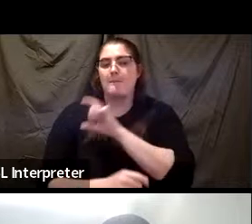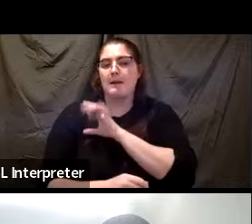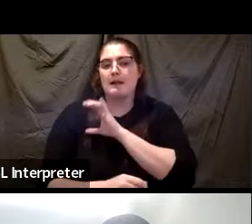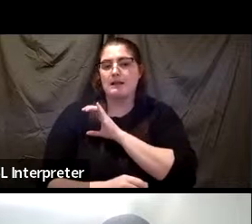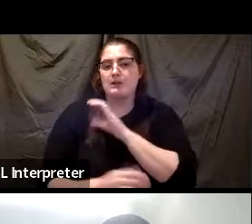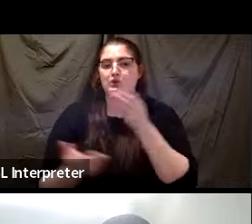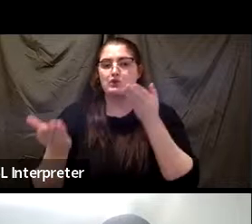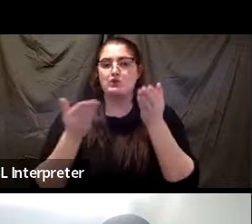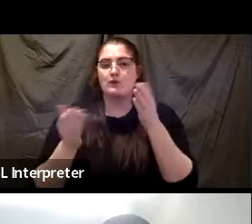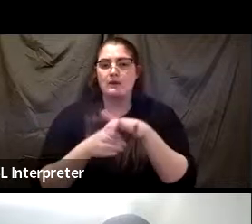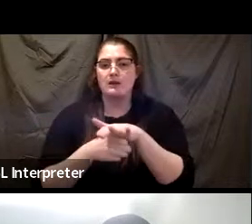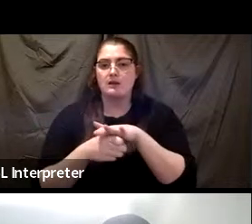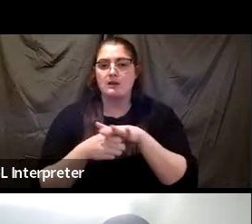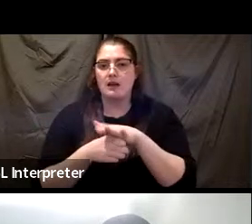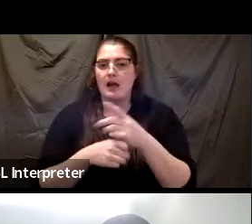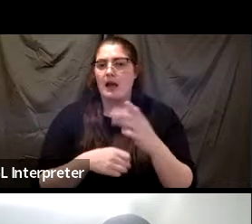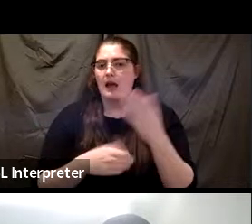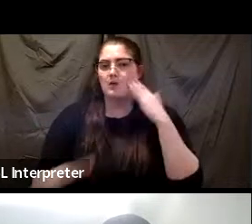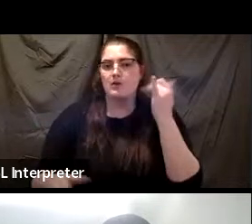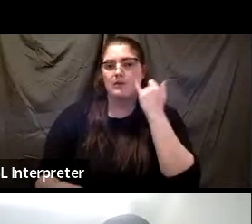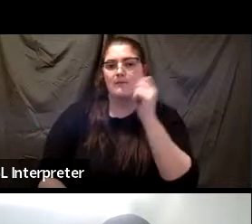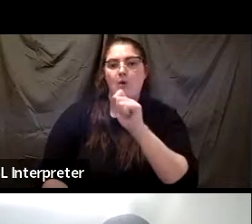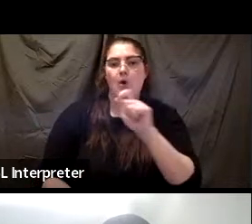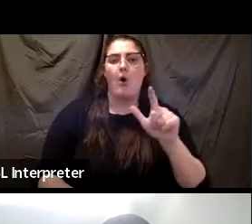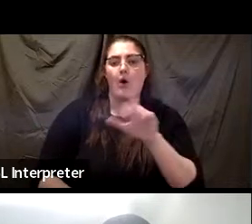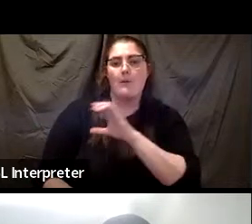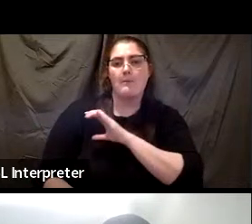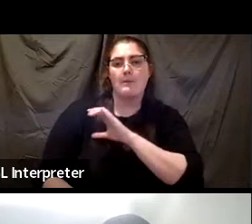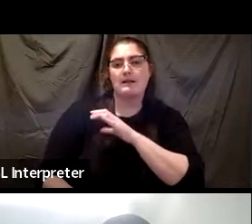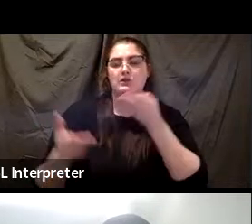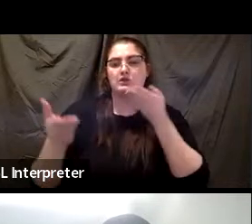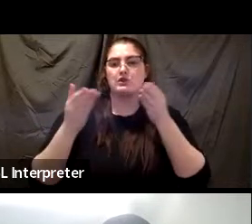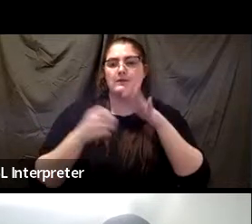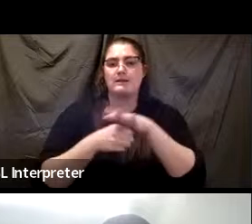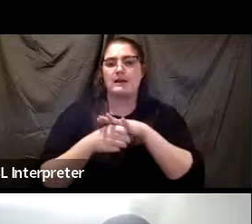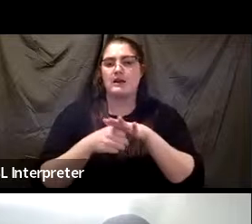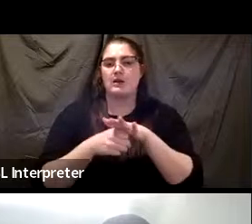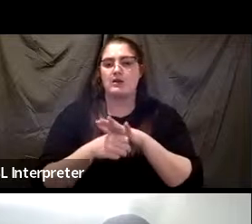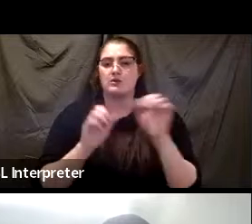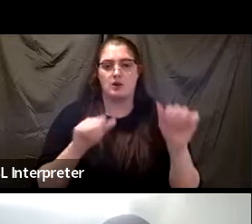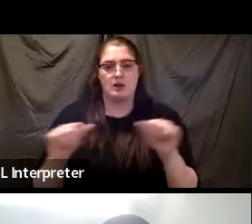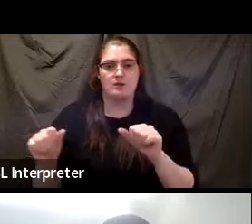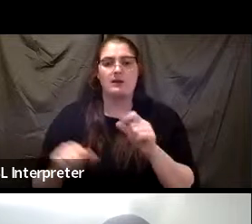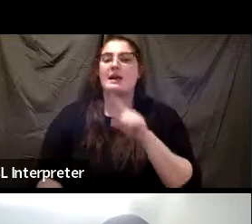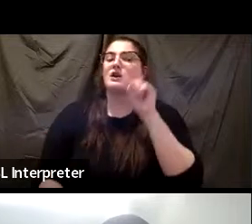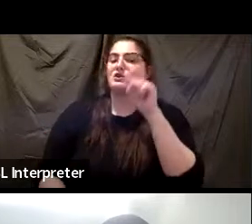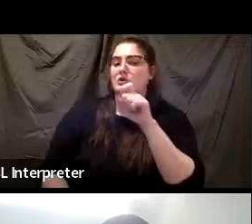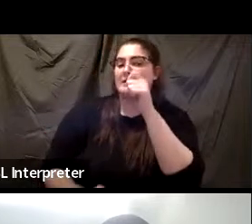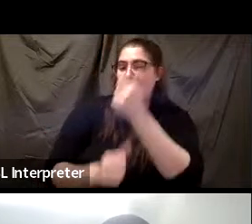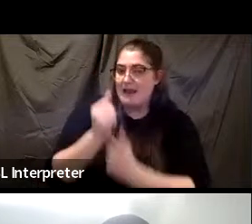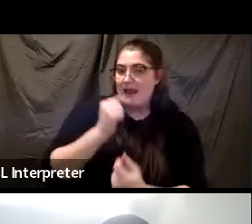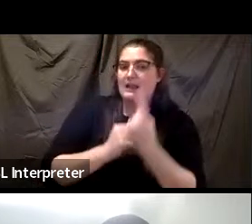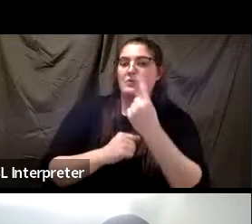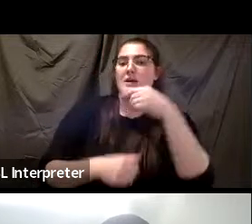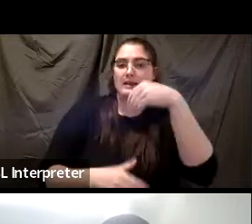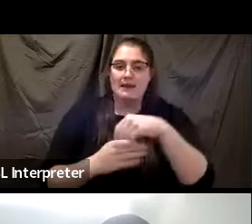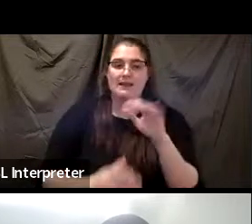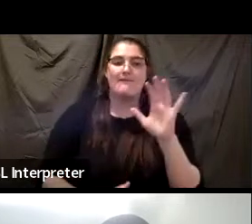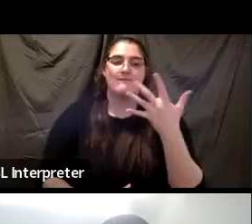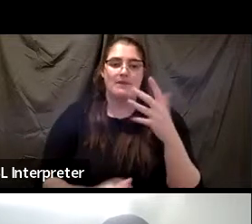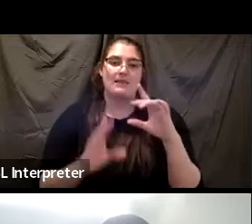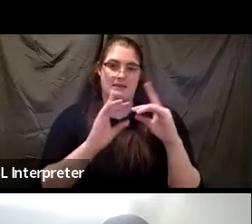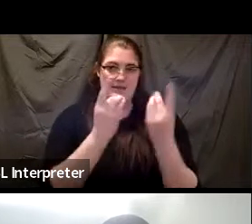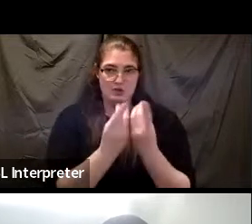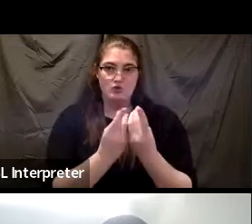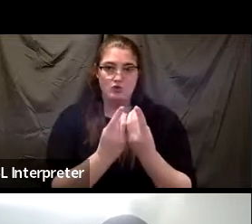don't know if all police service areas are eligible, Captain. I think that's the question that Yeah, so Commissioner Rose is getting it at. should be anyone in the 5th district.